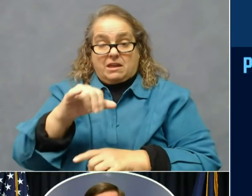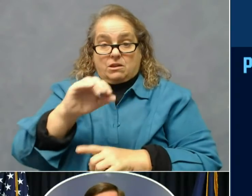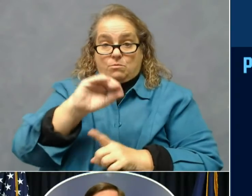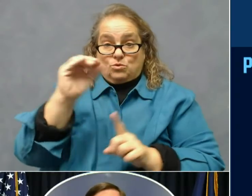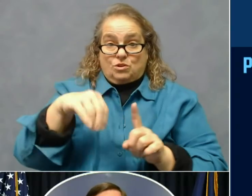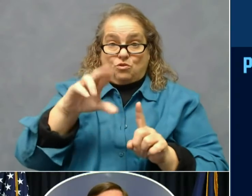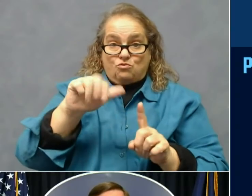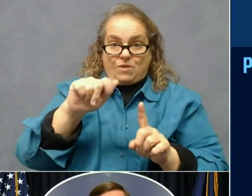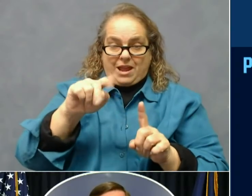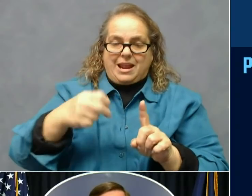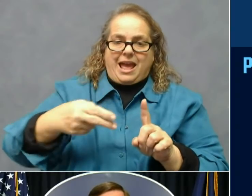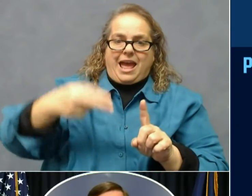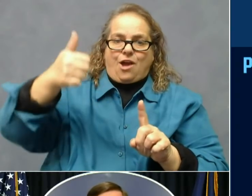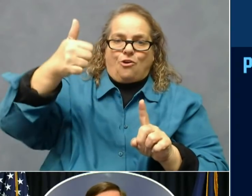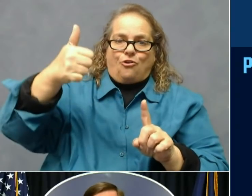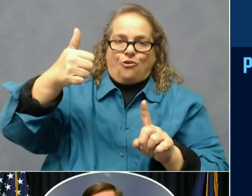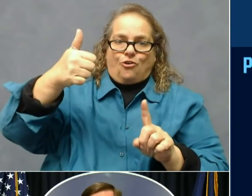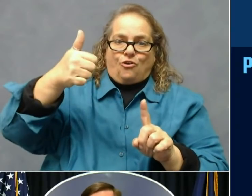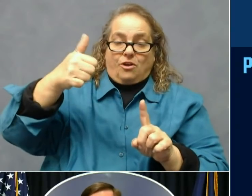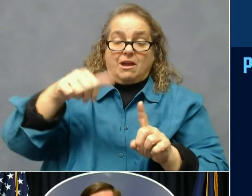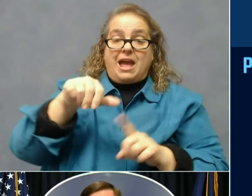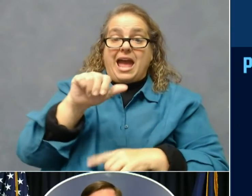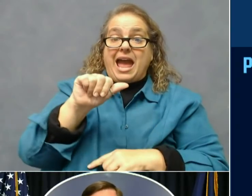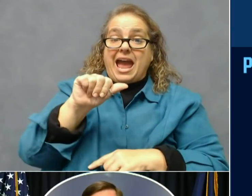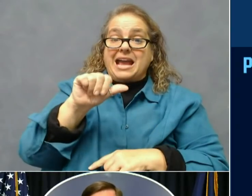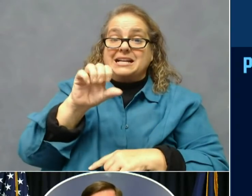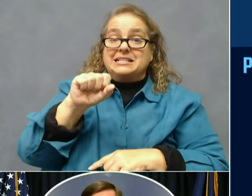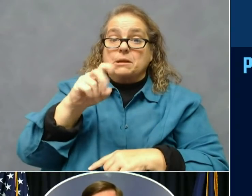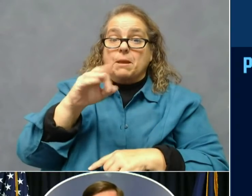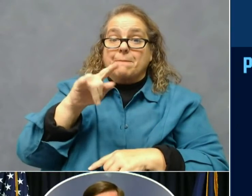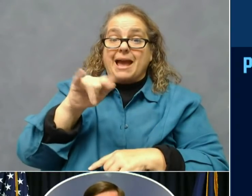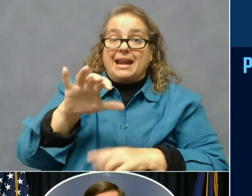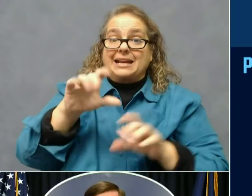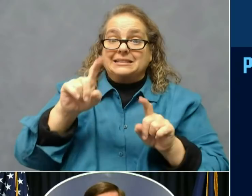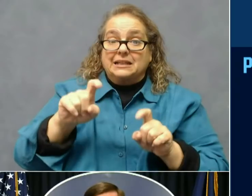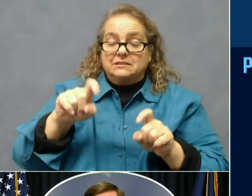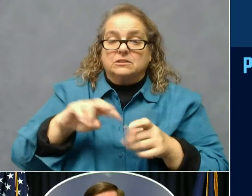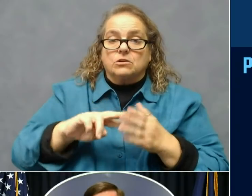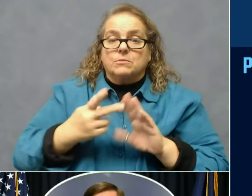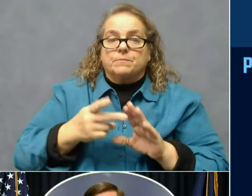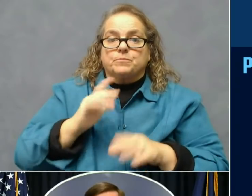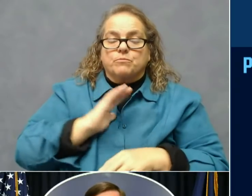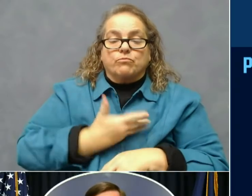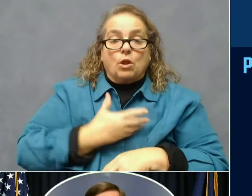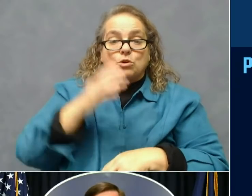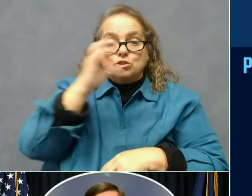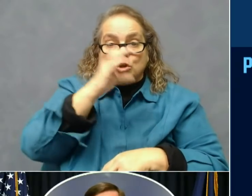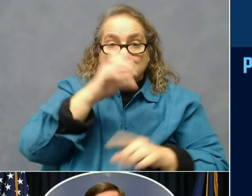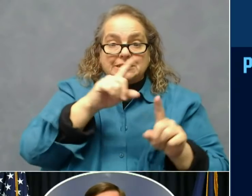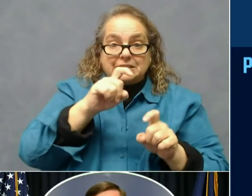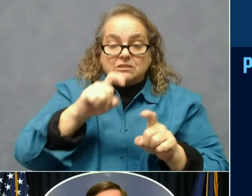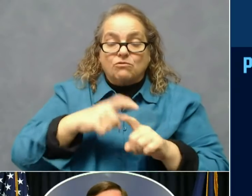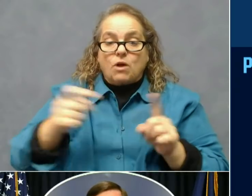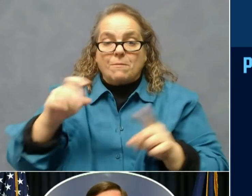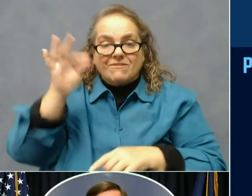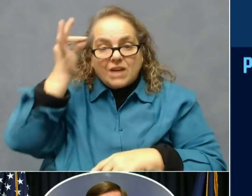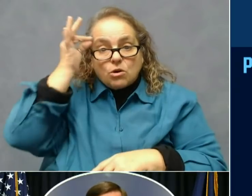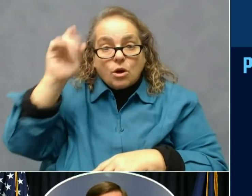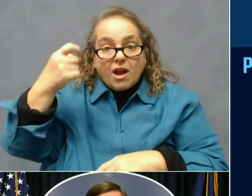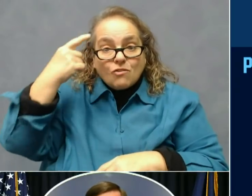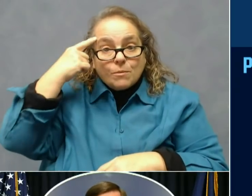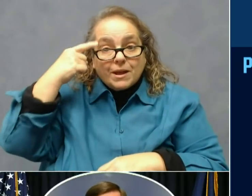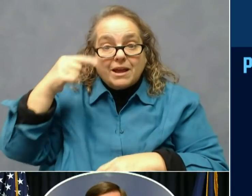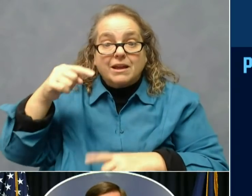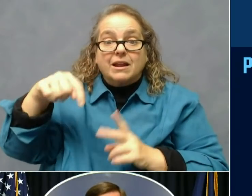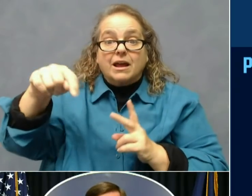higher. A lot of our asymptomatic testing, including our surge testing from the federal government and others was closed